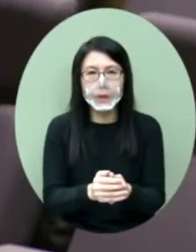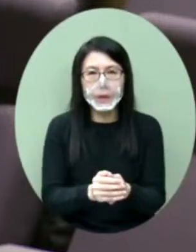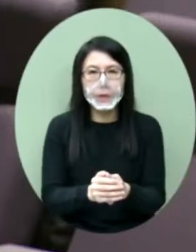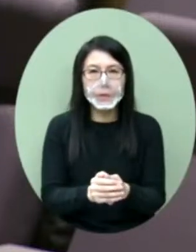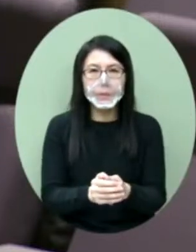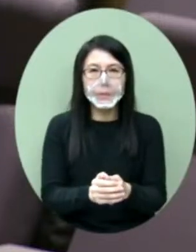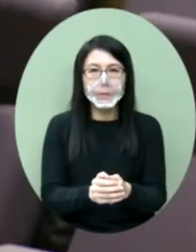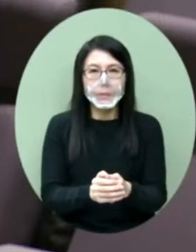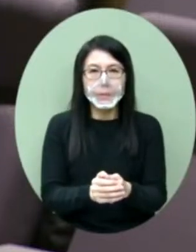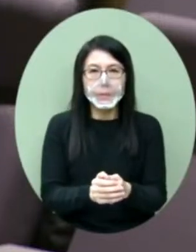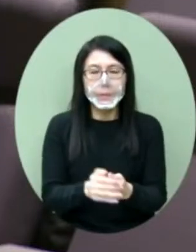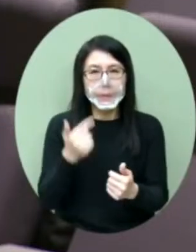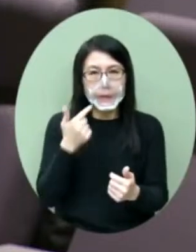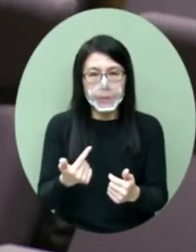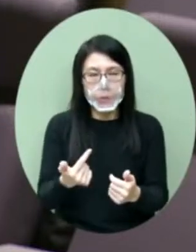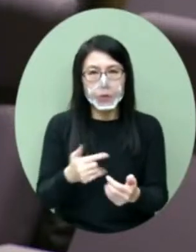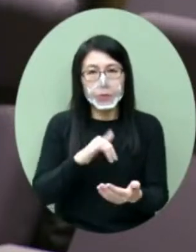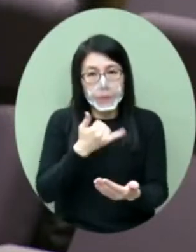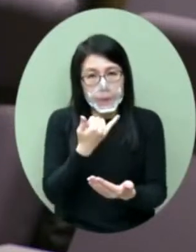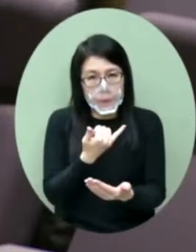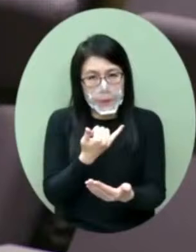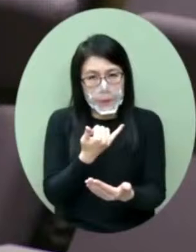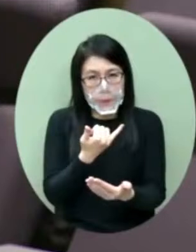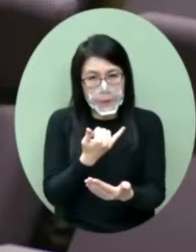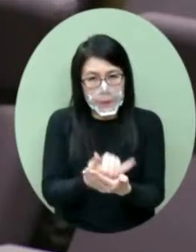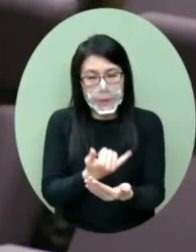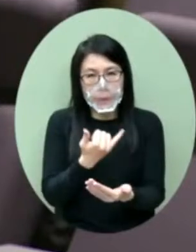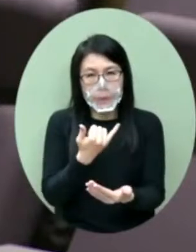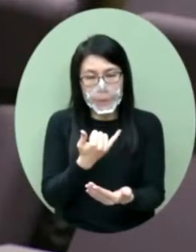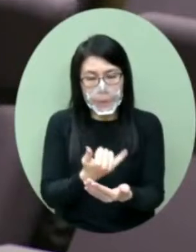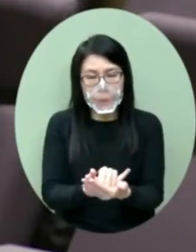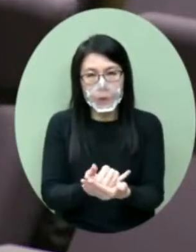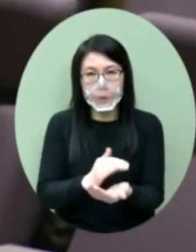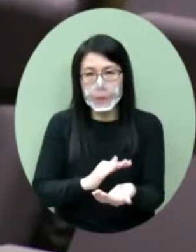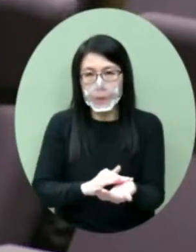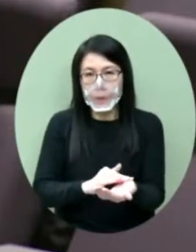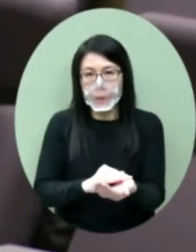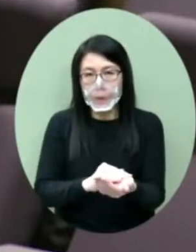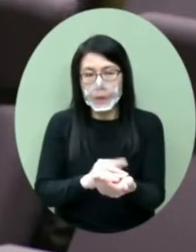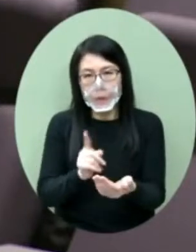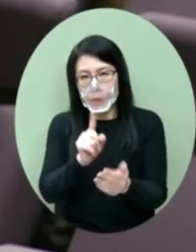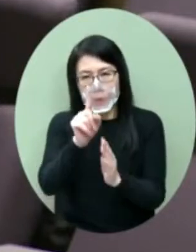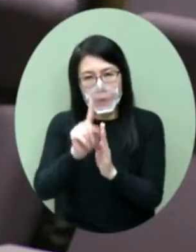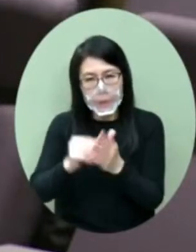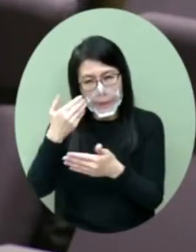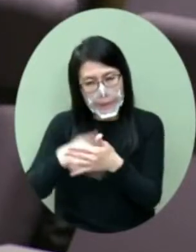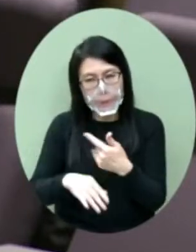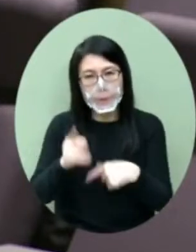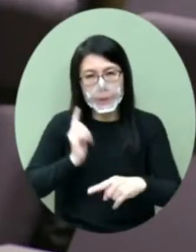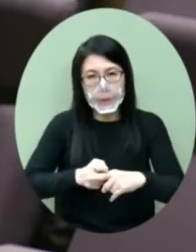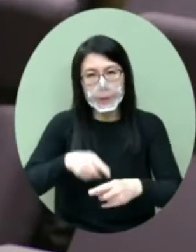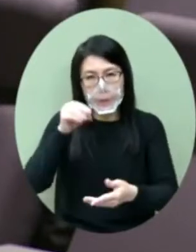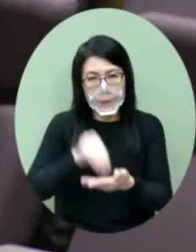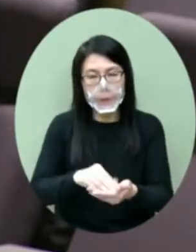consider additional measures to reduce severe cases and death cases?